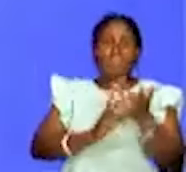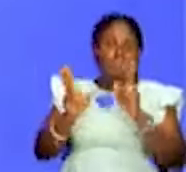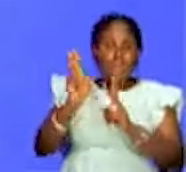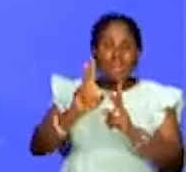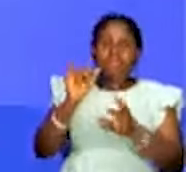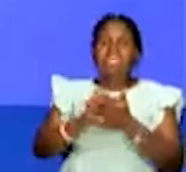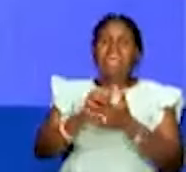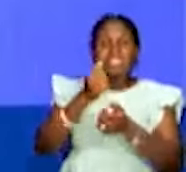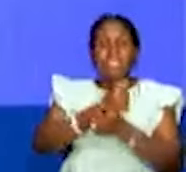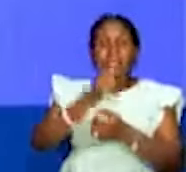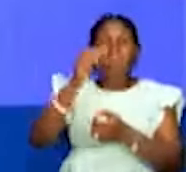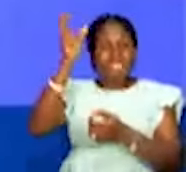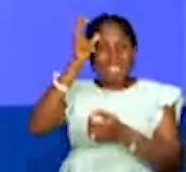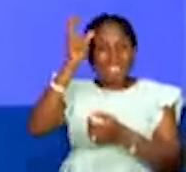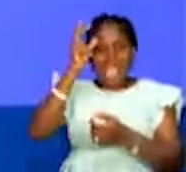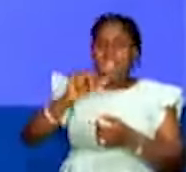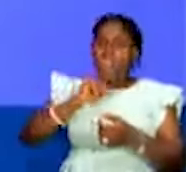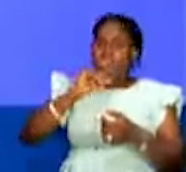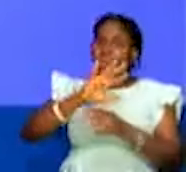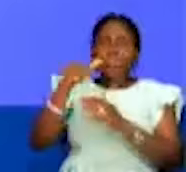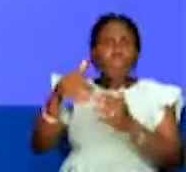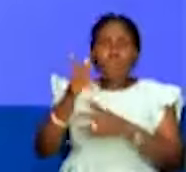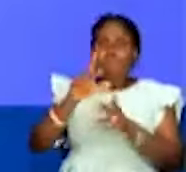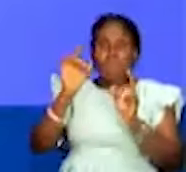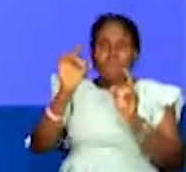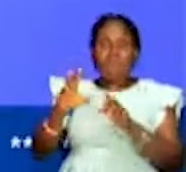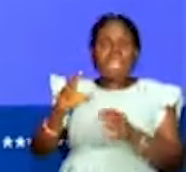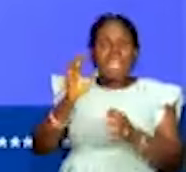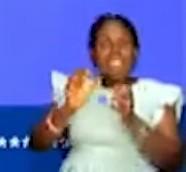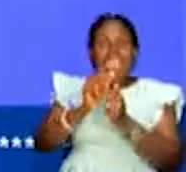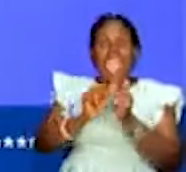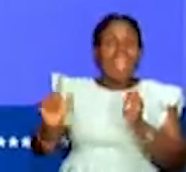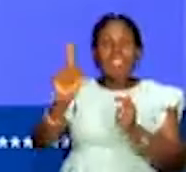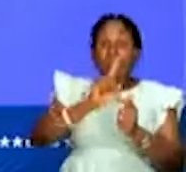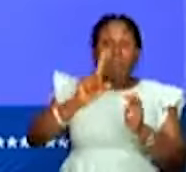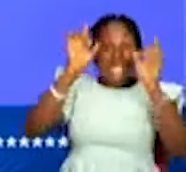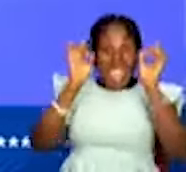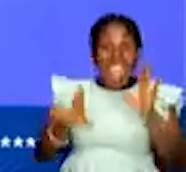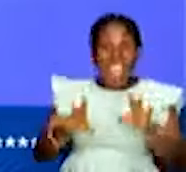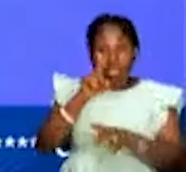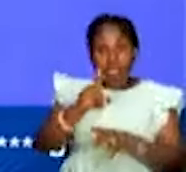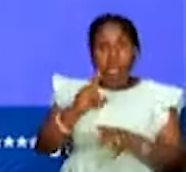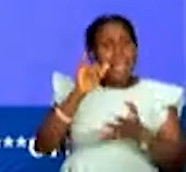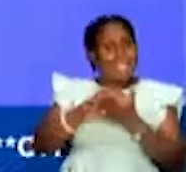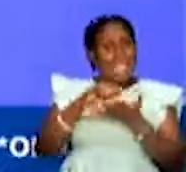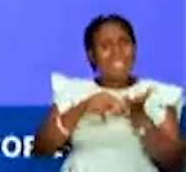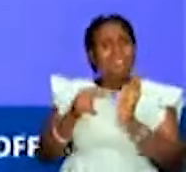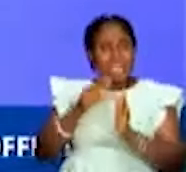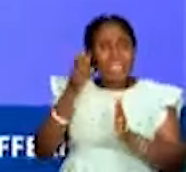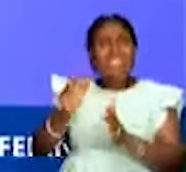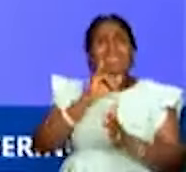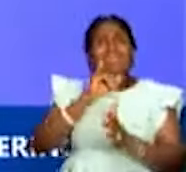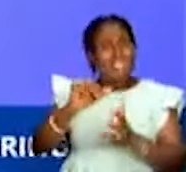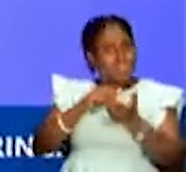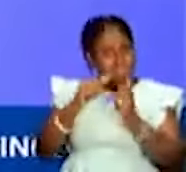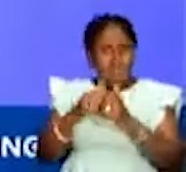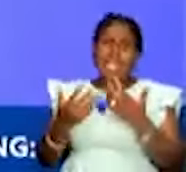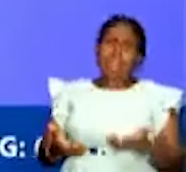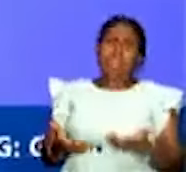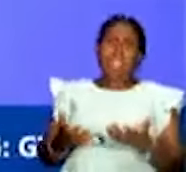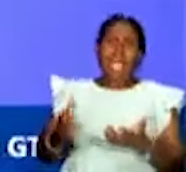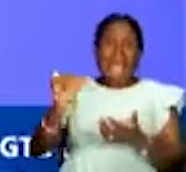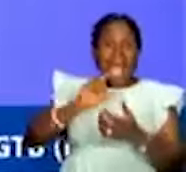So why will everybody in Lagos hate you? That means there's a problem somewhere. I said it during the ministers' conference that even terrorists